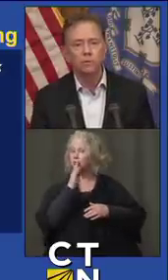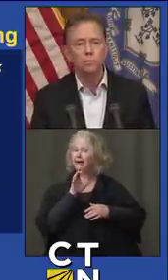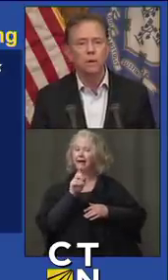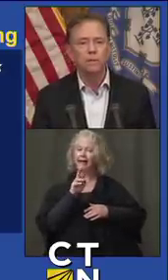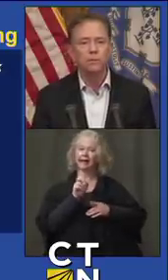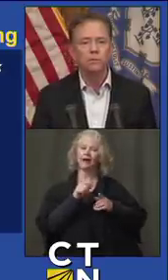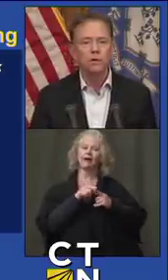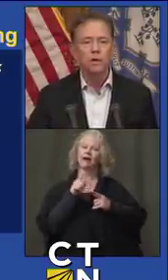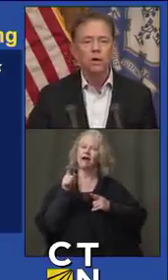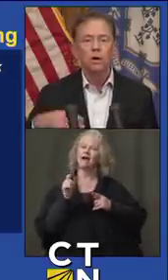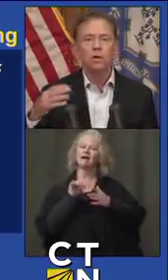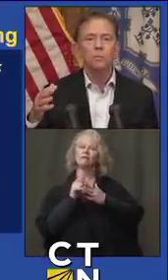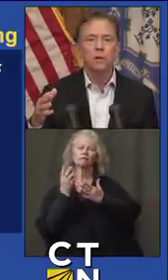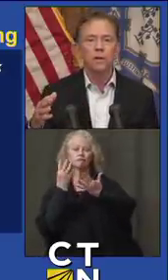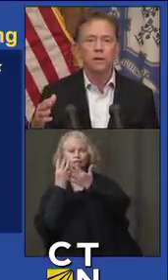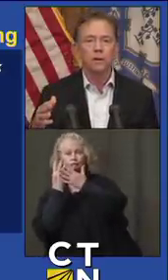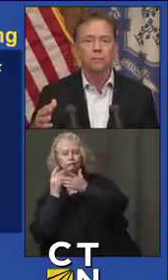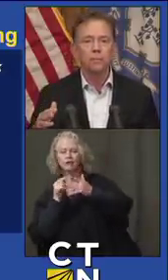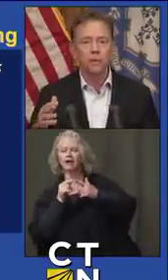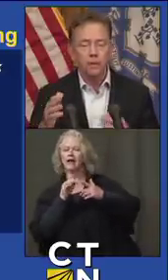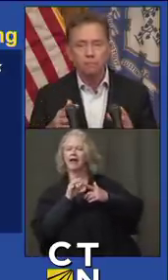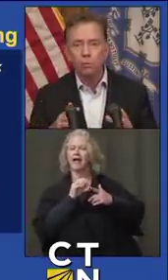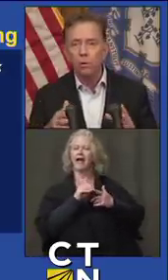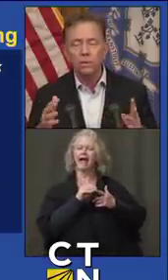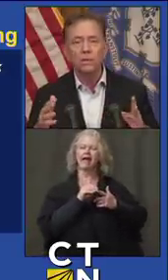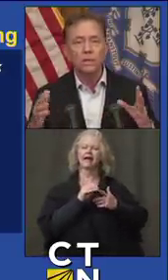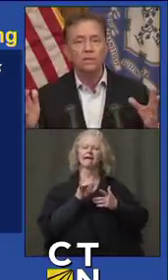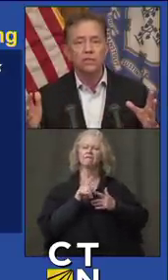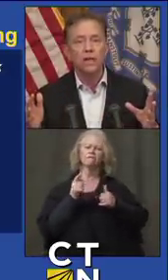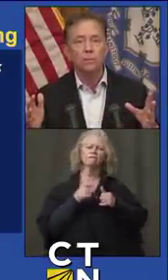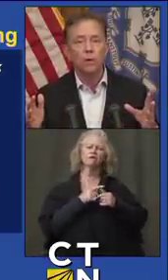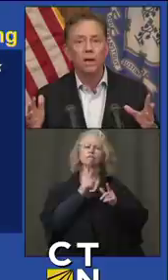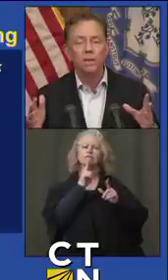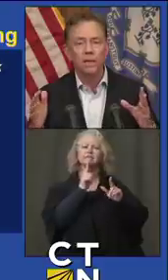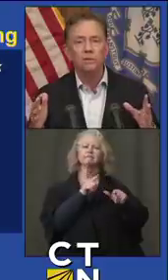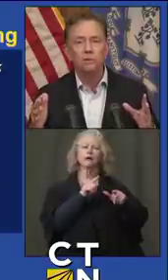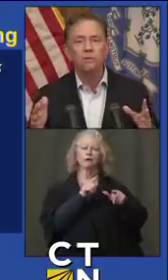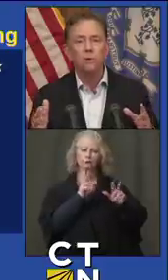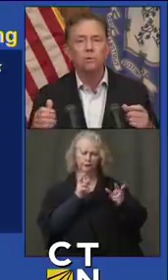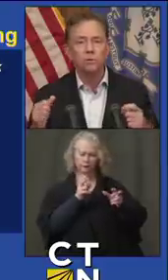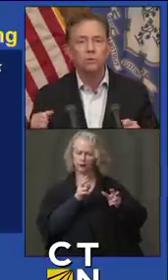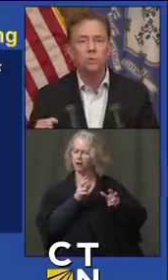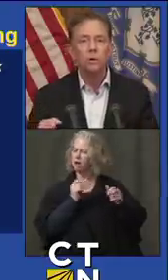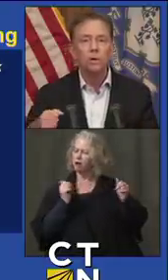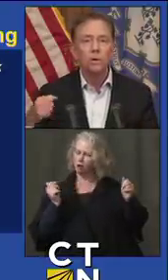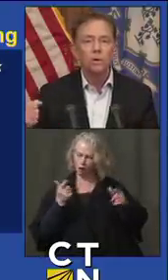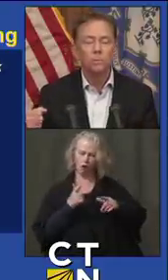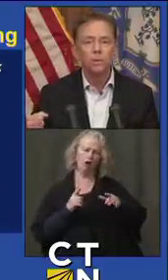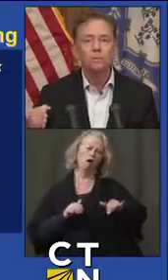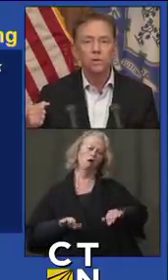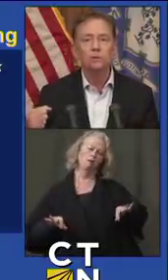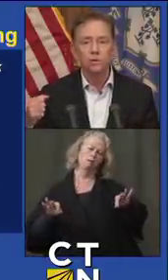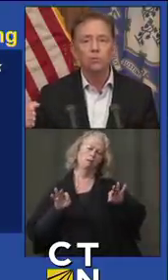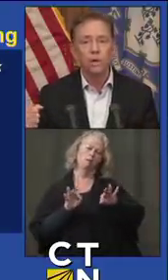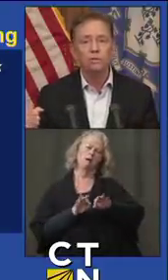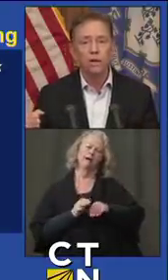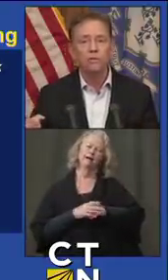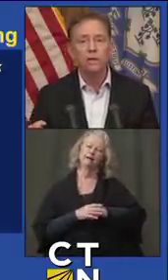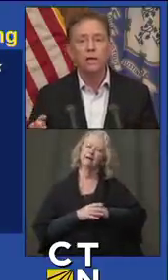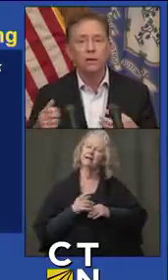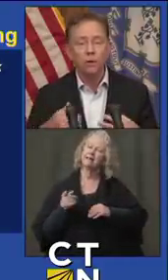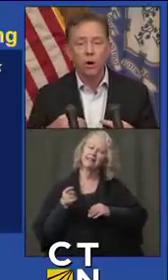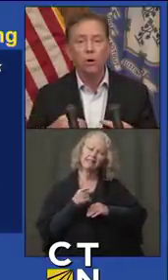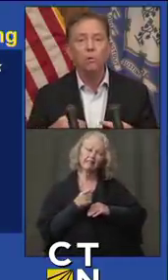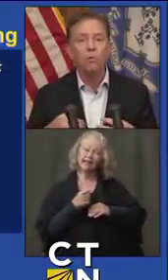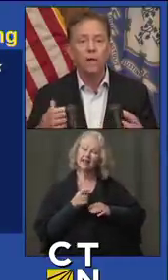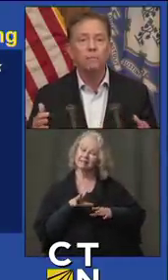first responders are going to be important in the same way. These are folks who put themselves at risk every